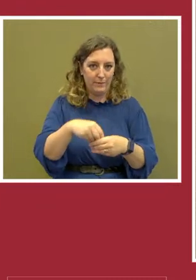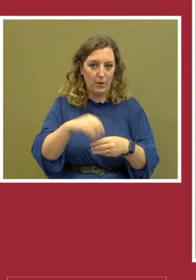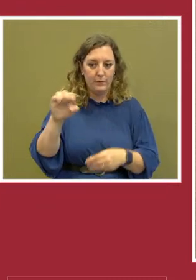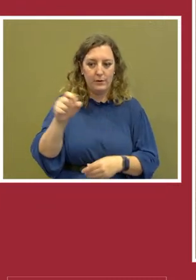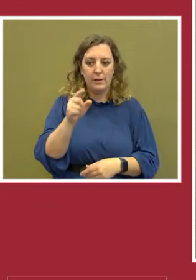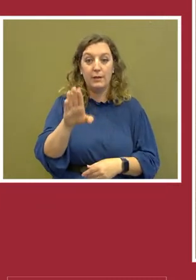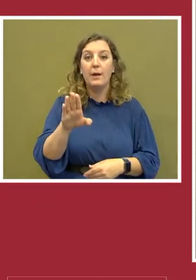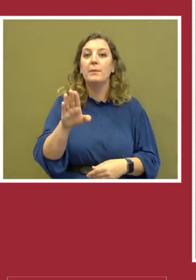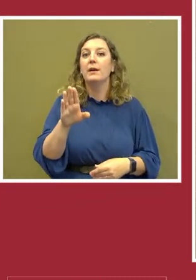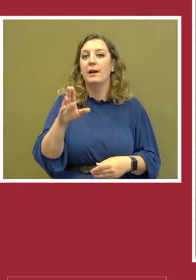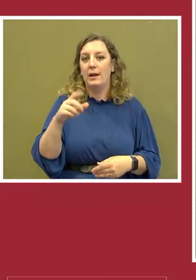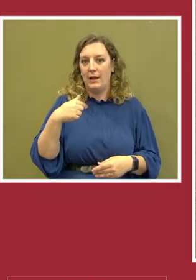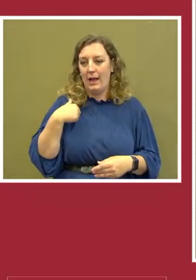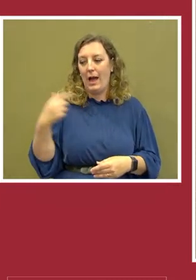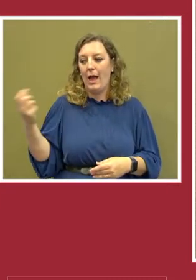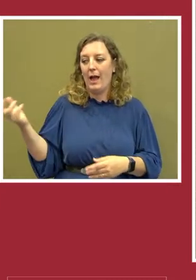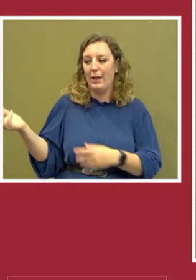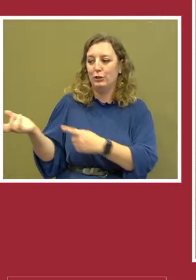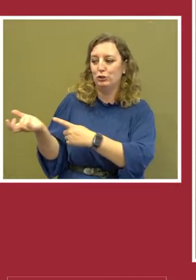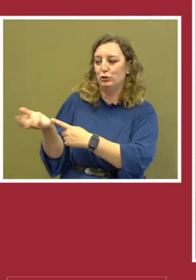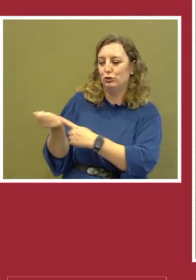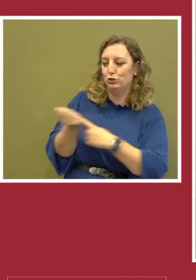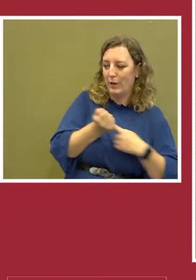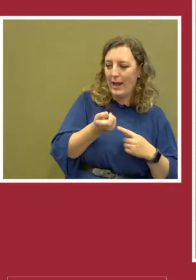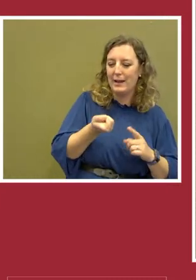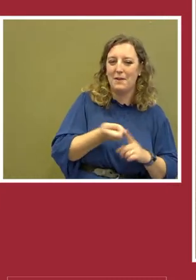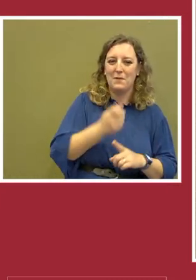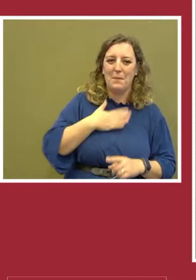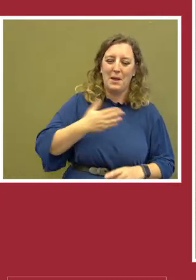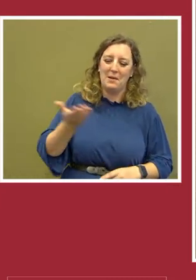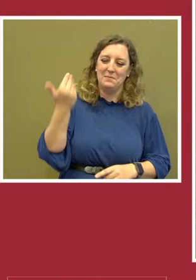club, even though I was dragged into it by my predecessor.